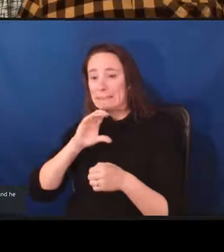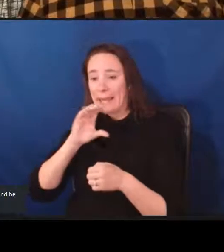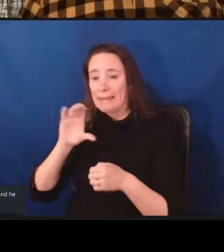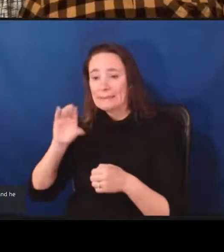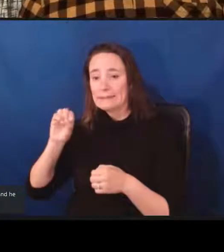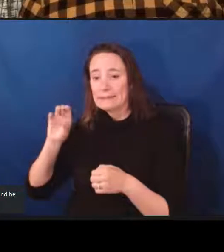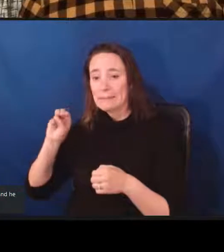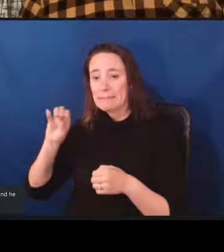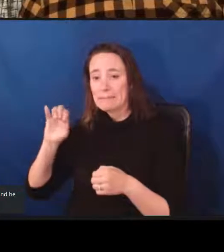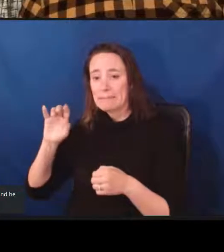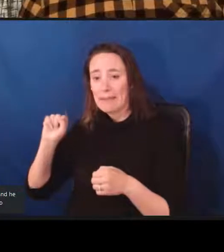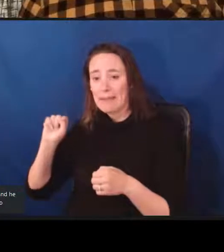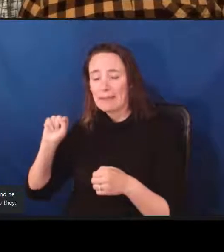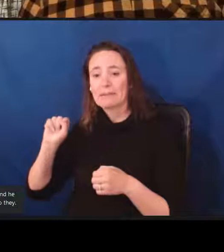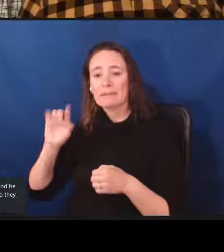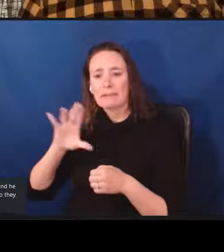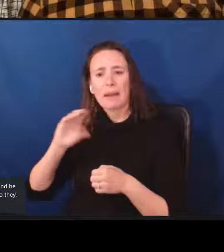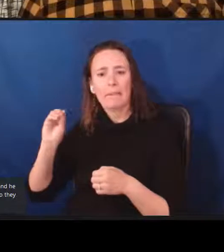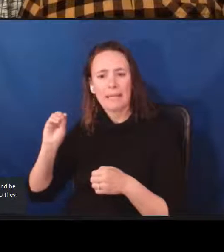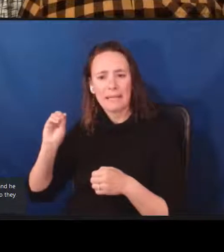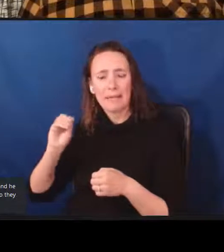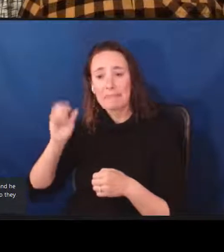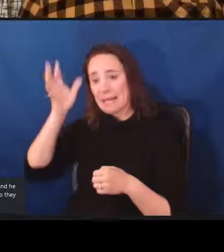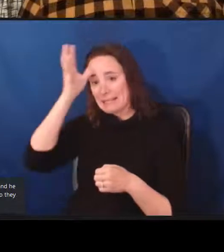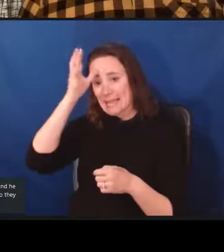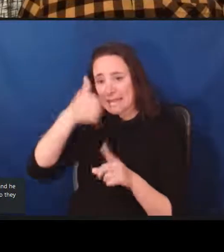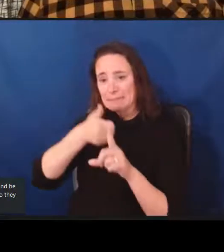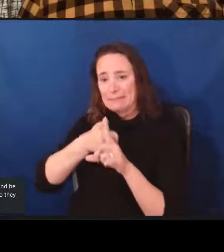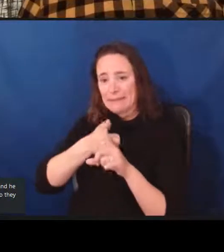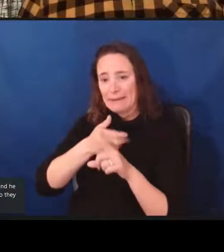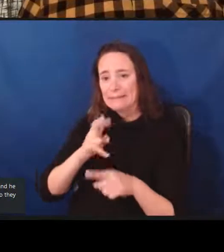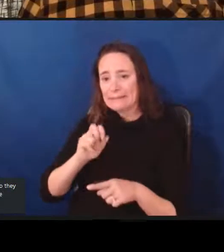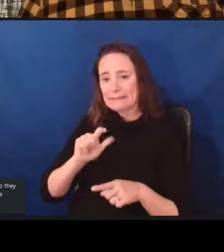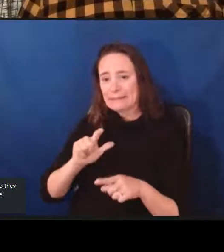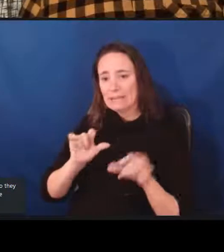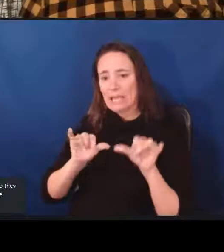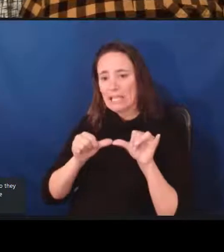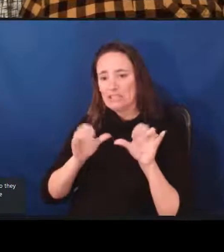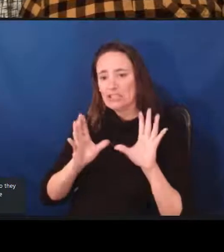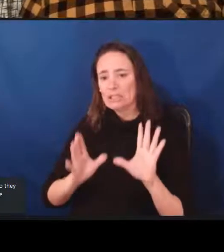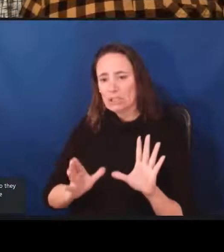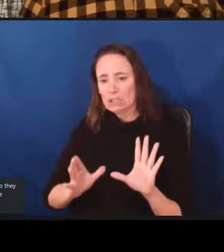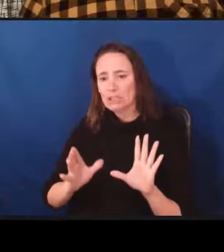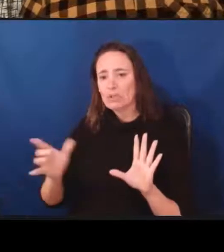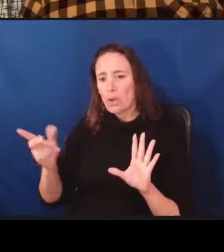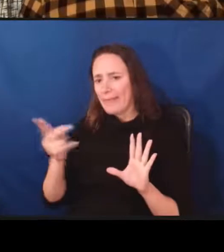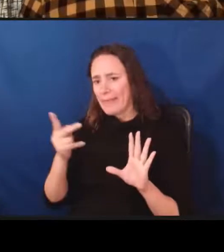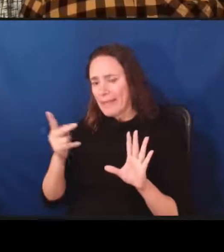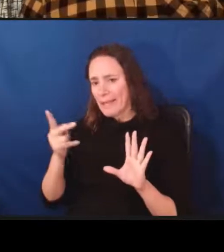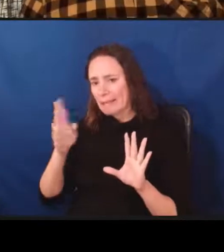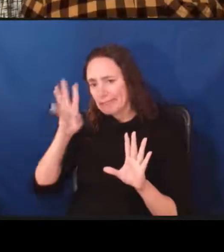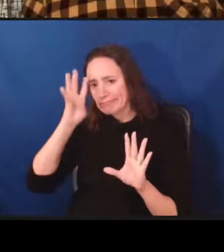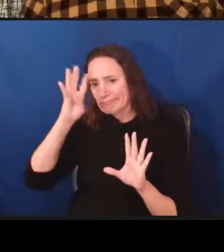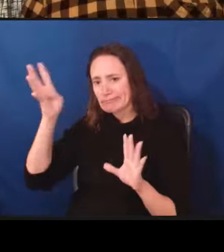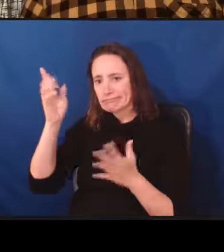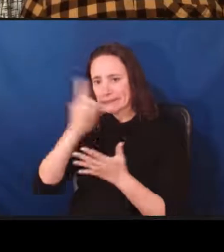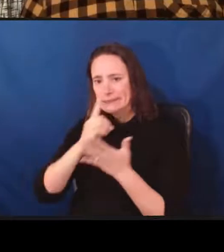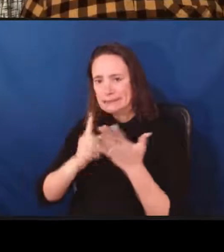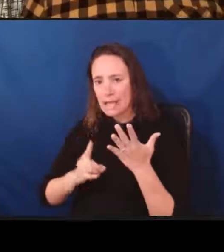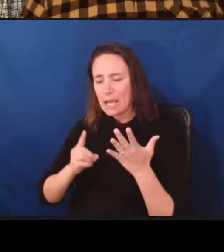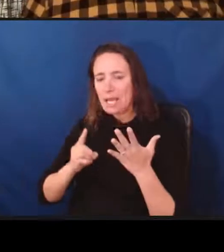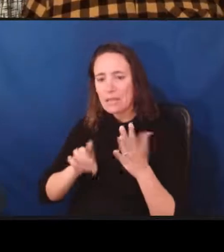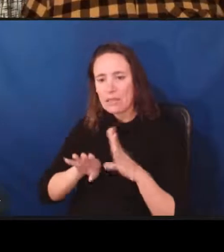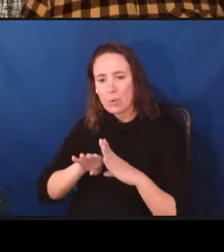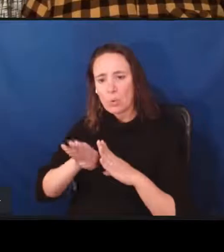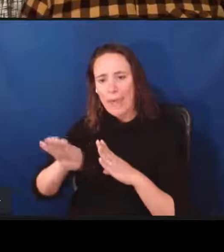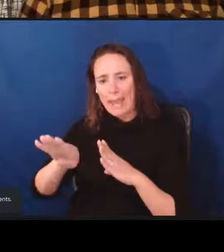a civil engineer, so they designed the ramp and then poured the concrete for it. So it was, and I